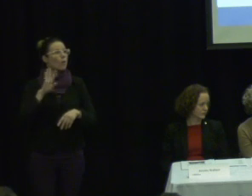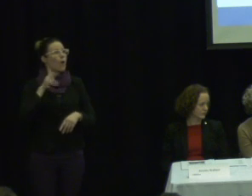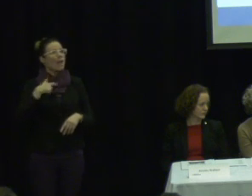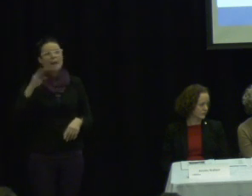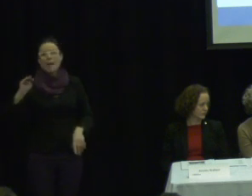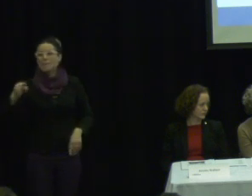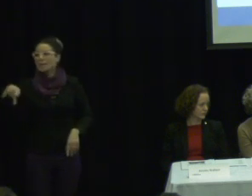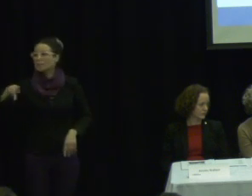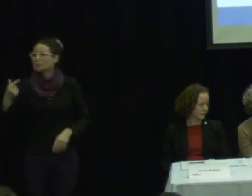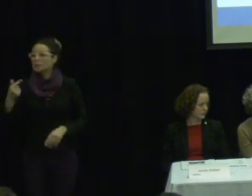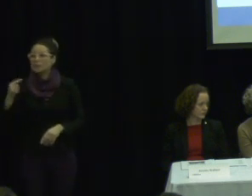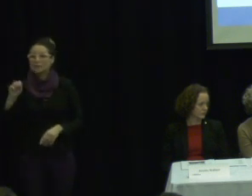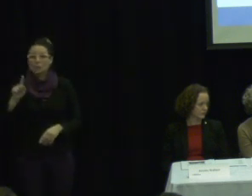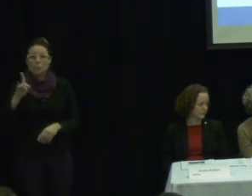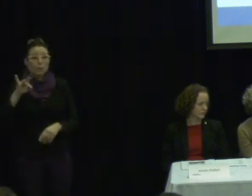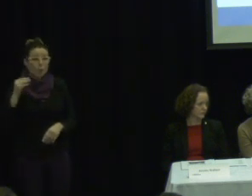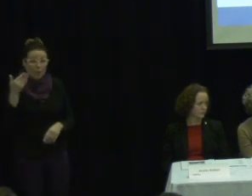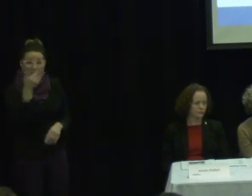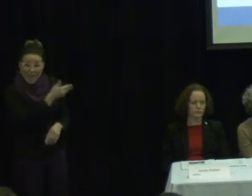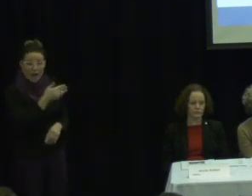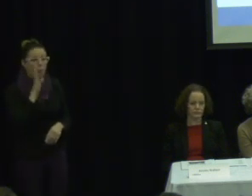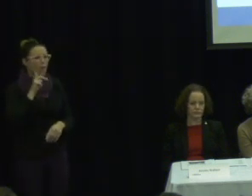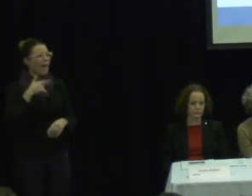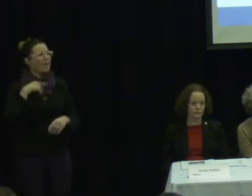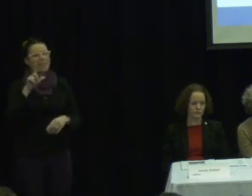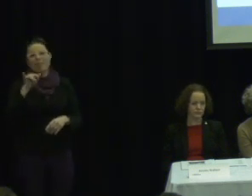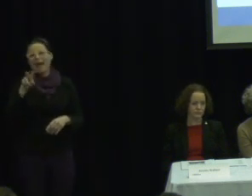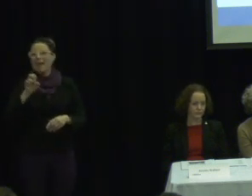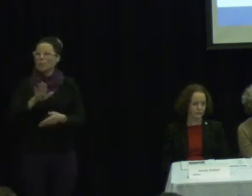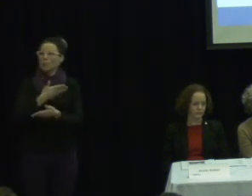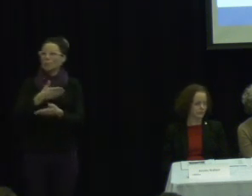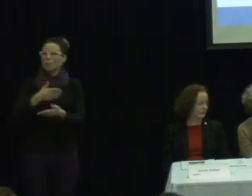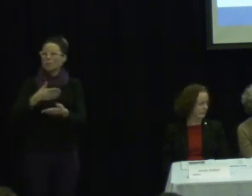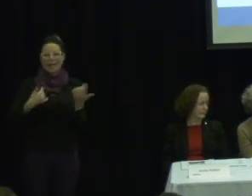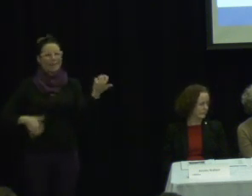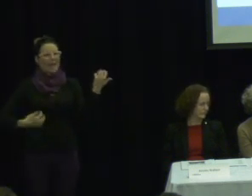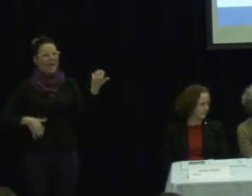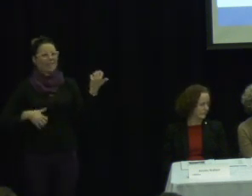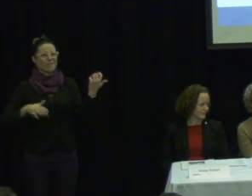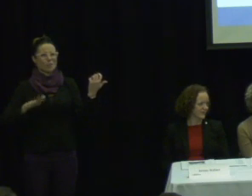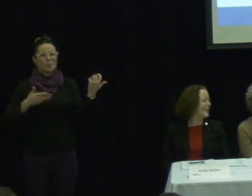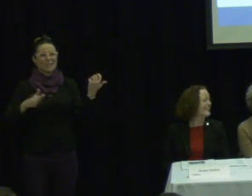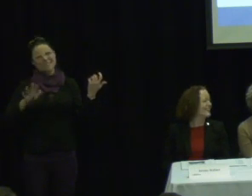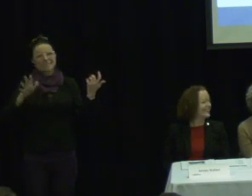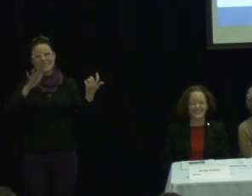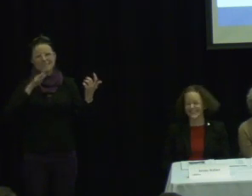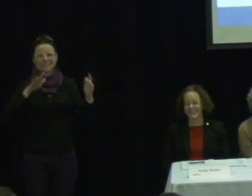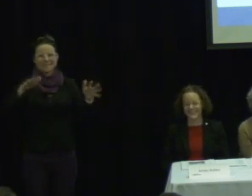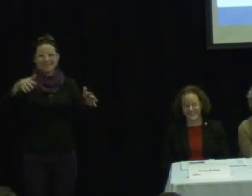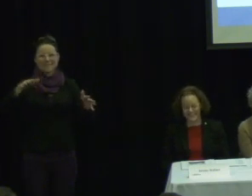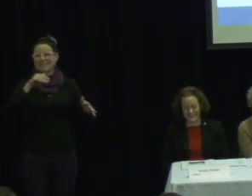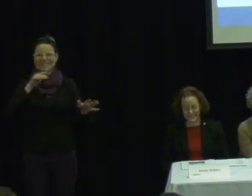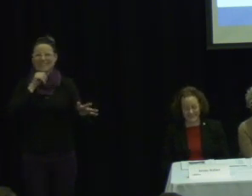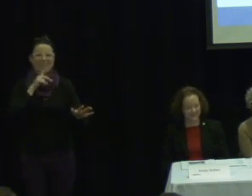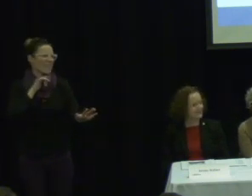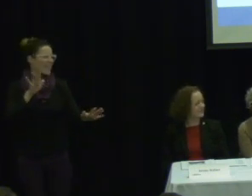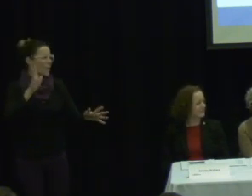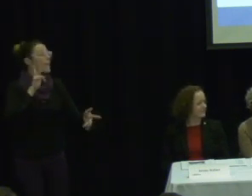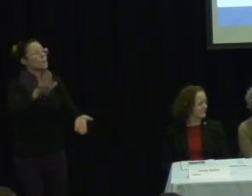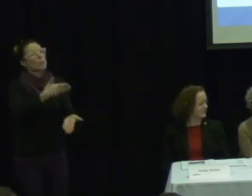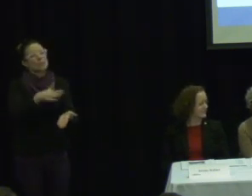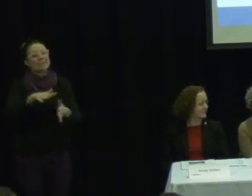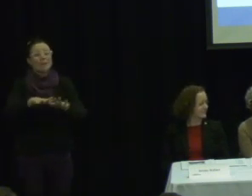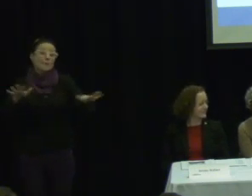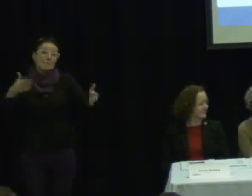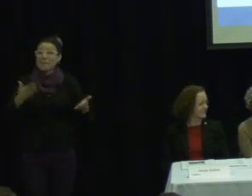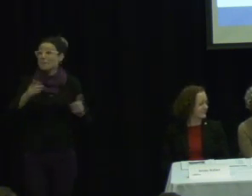studios in there so that there'll be live music in there. Or not live music, but sort of live music. We might do